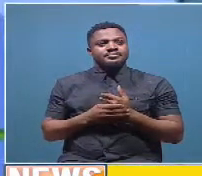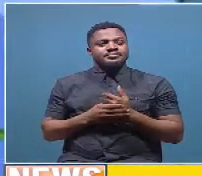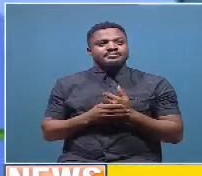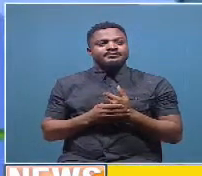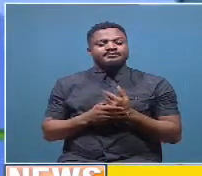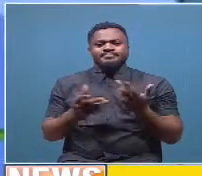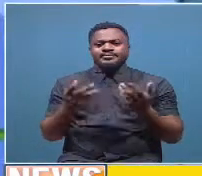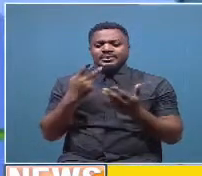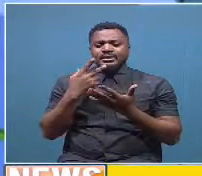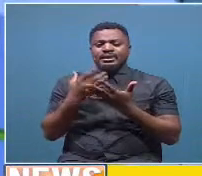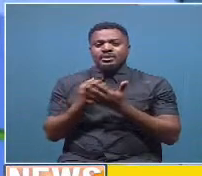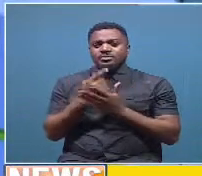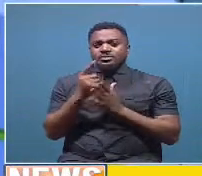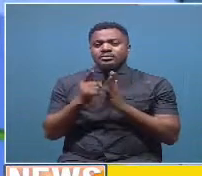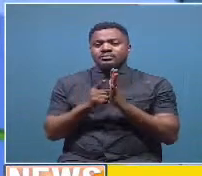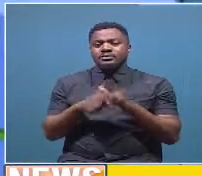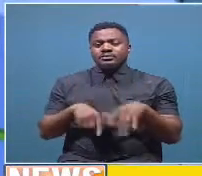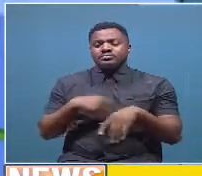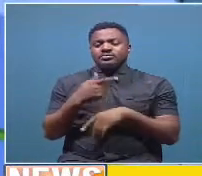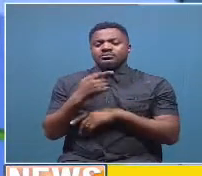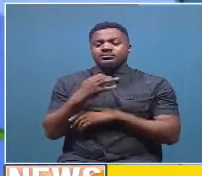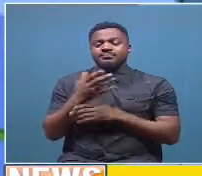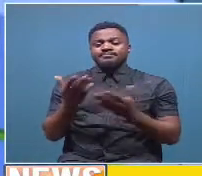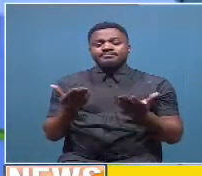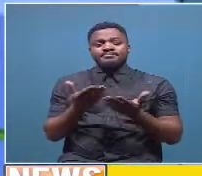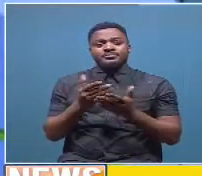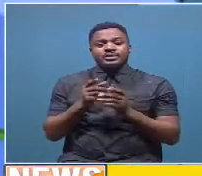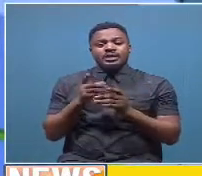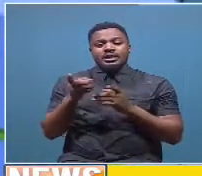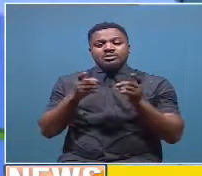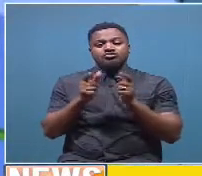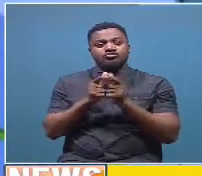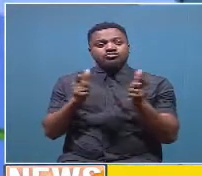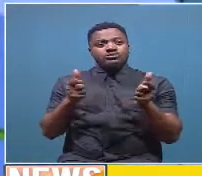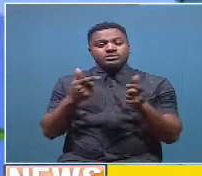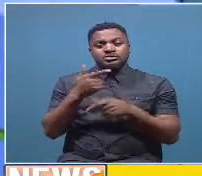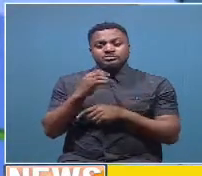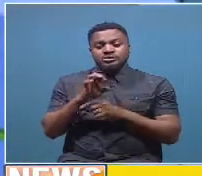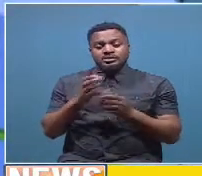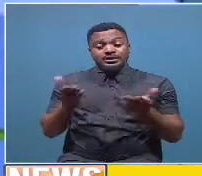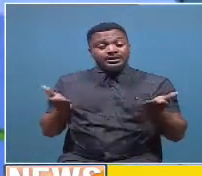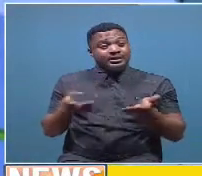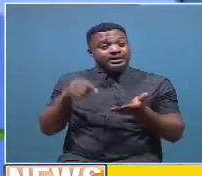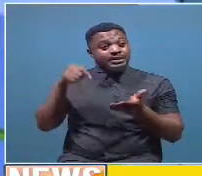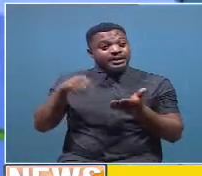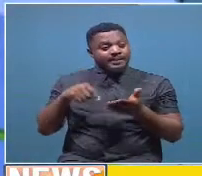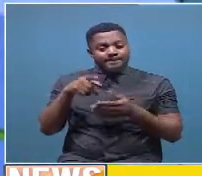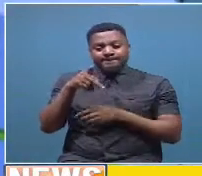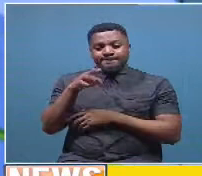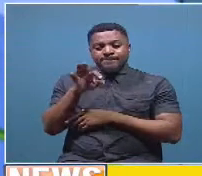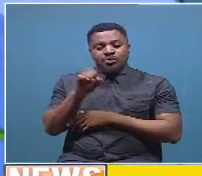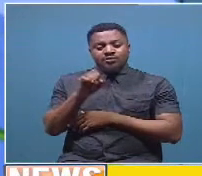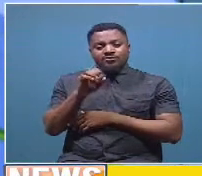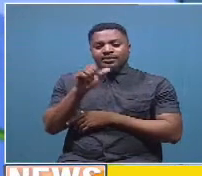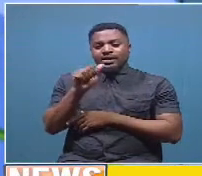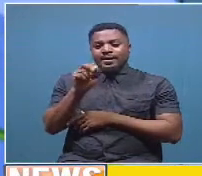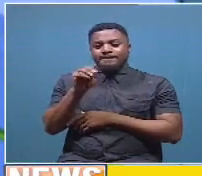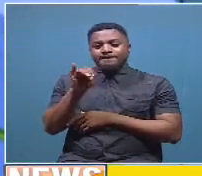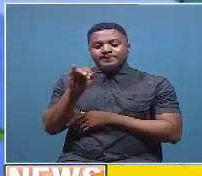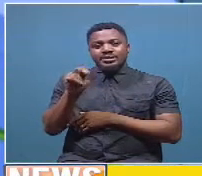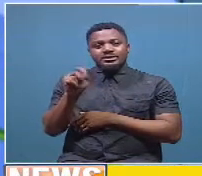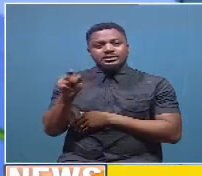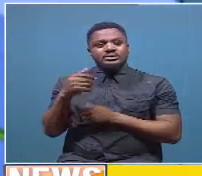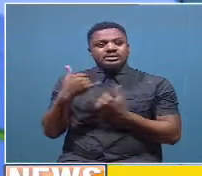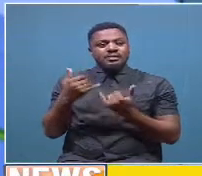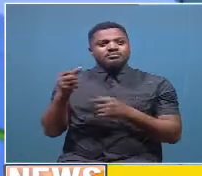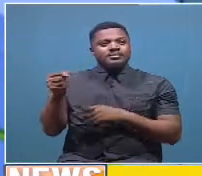You're still watching News Hour Live on GBC News. The Director General of the Ghana Broadcasting Corporation, Professor Amin Al-Hassan, has